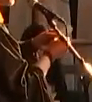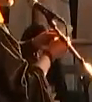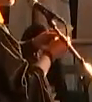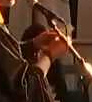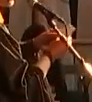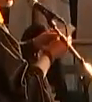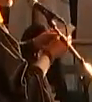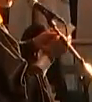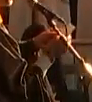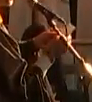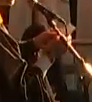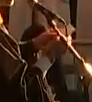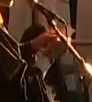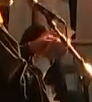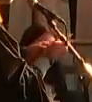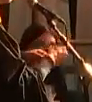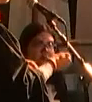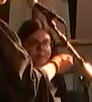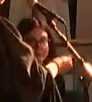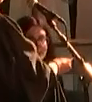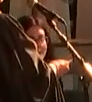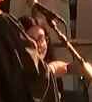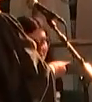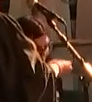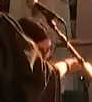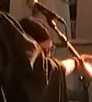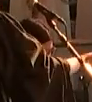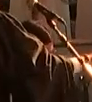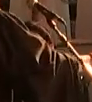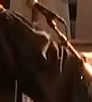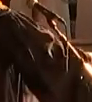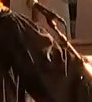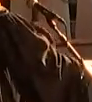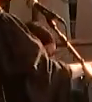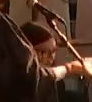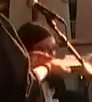Dion Stephen Hazard Jr.